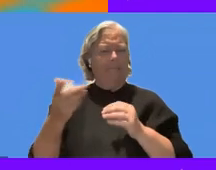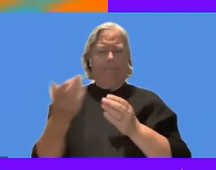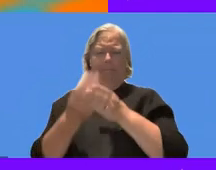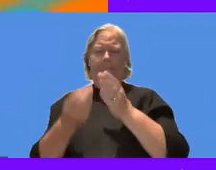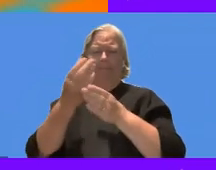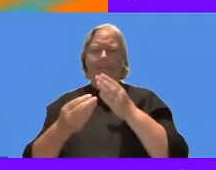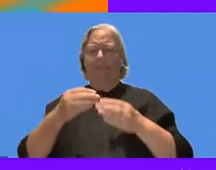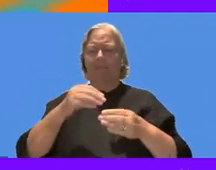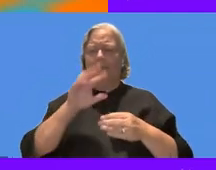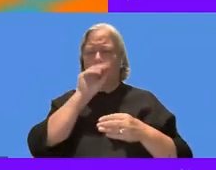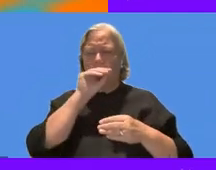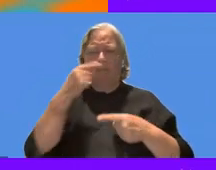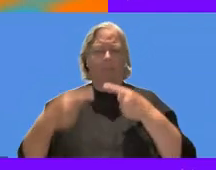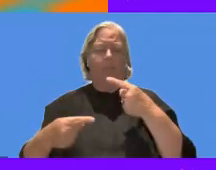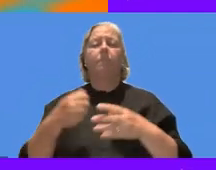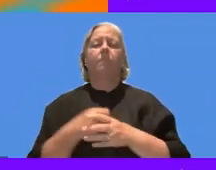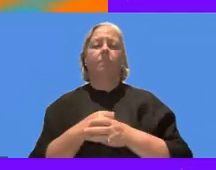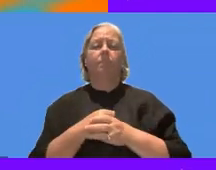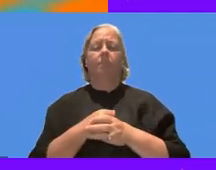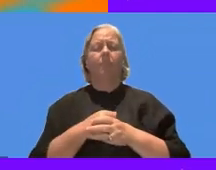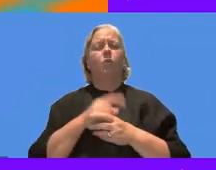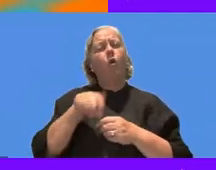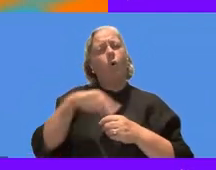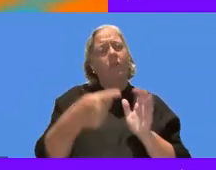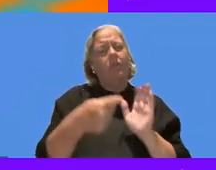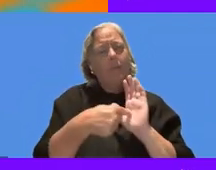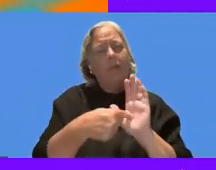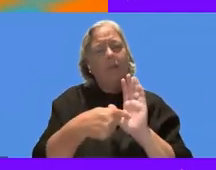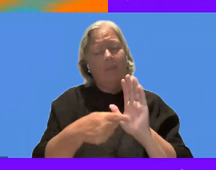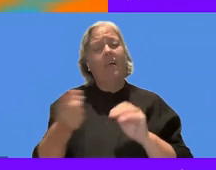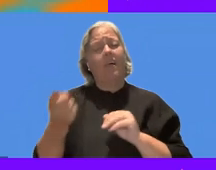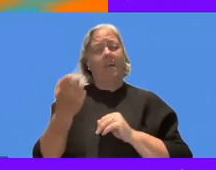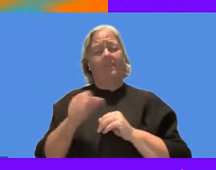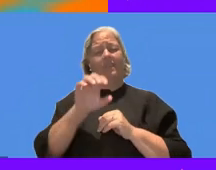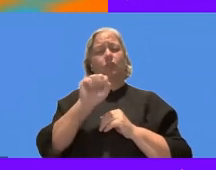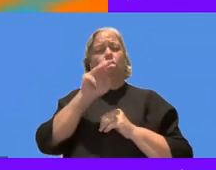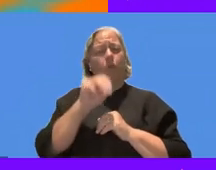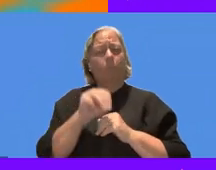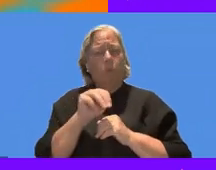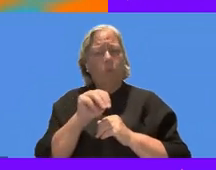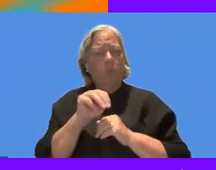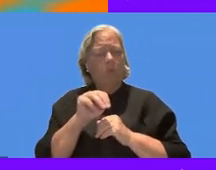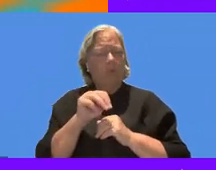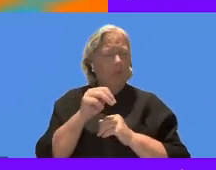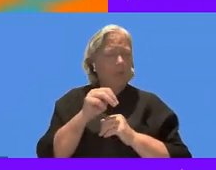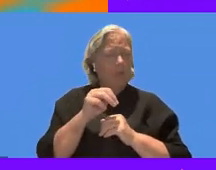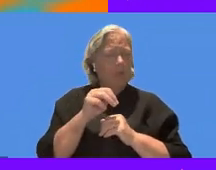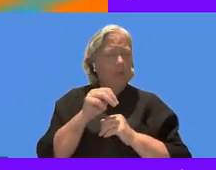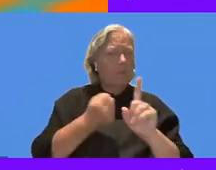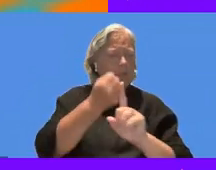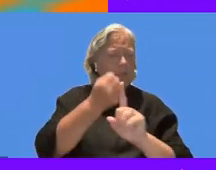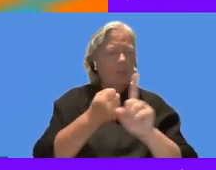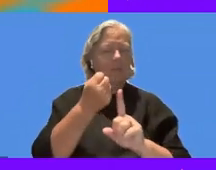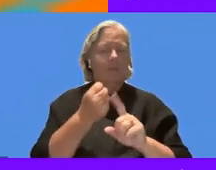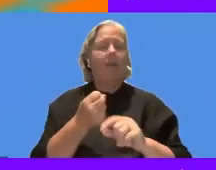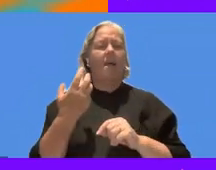cases, they have used social media campaigns and petitions to pressure elected officials to